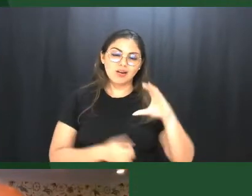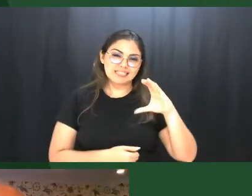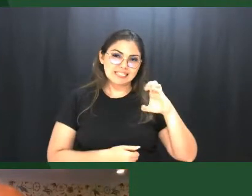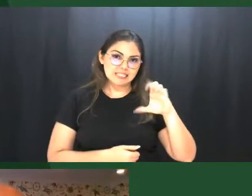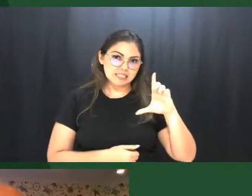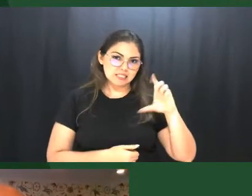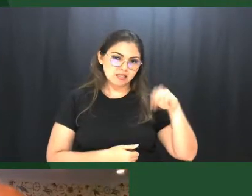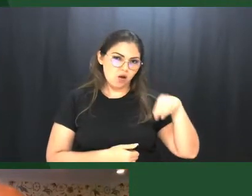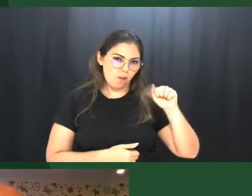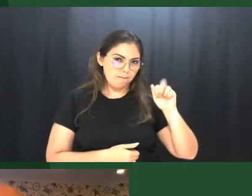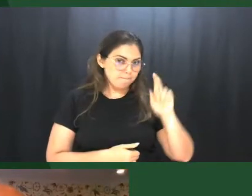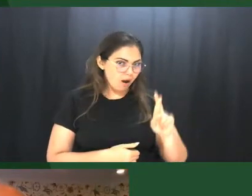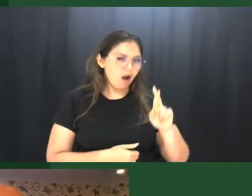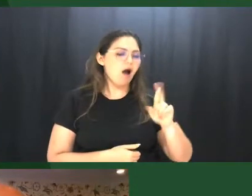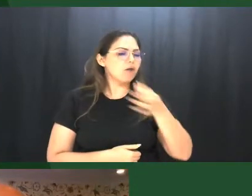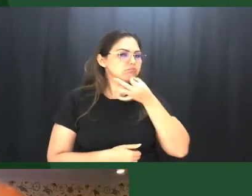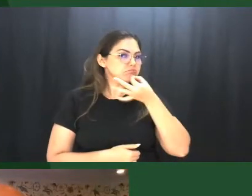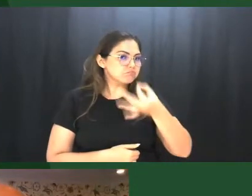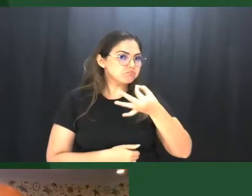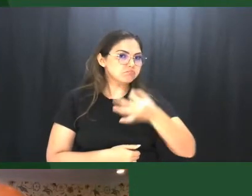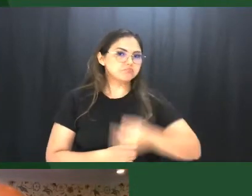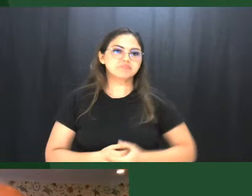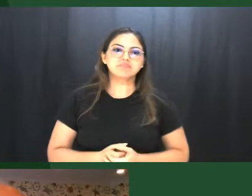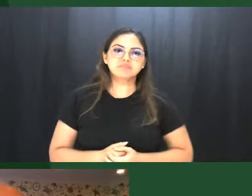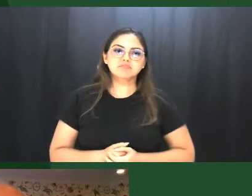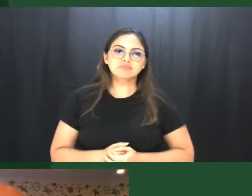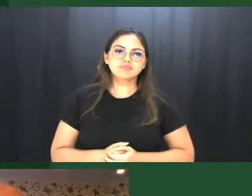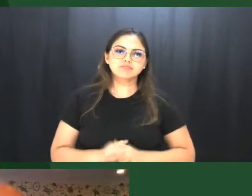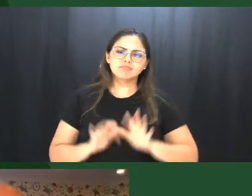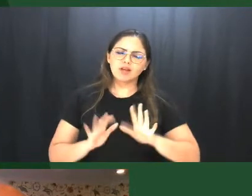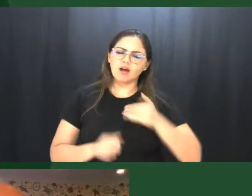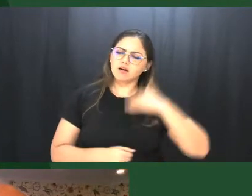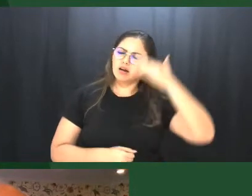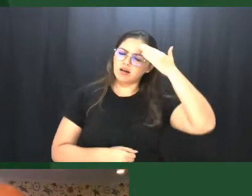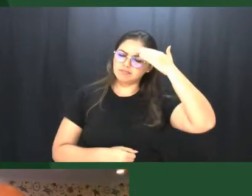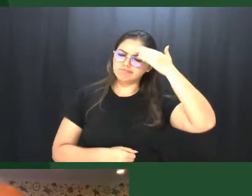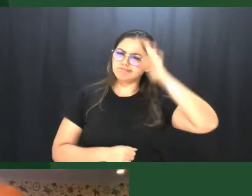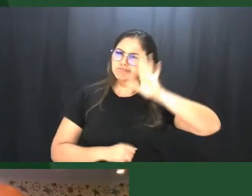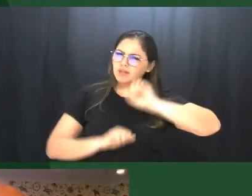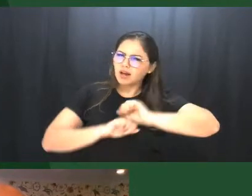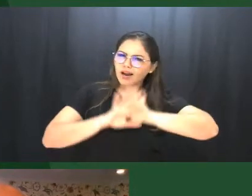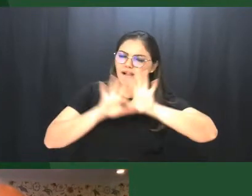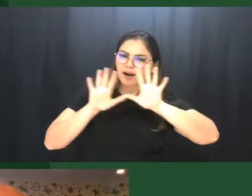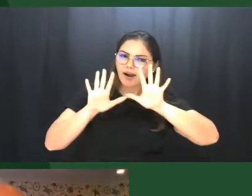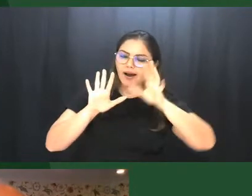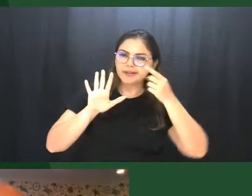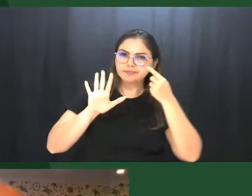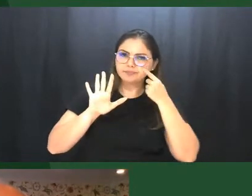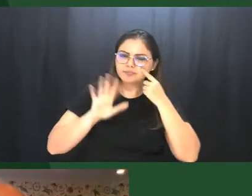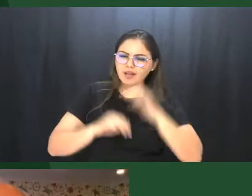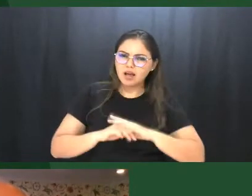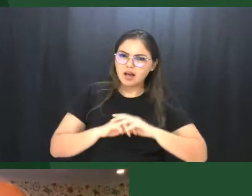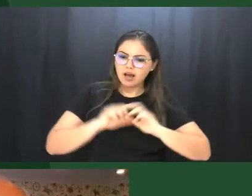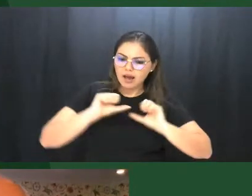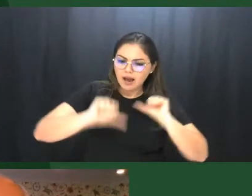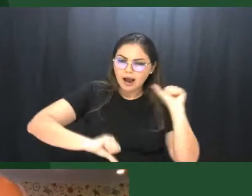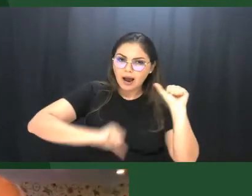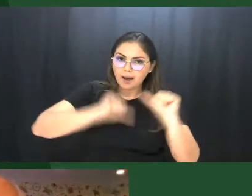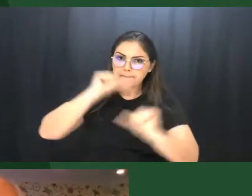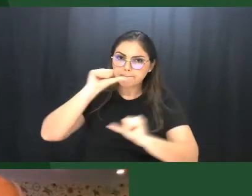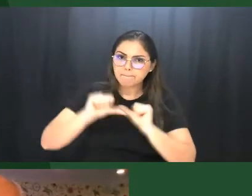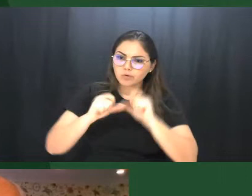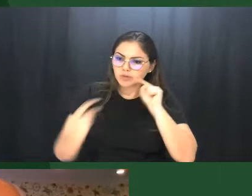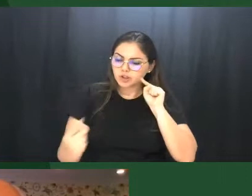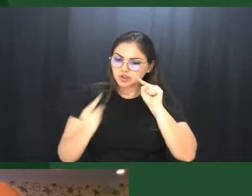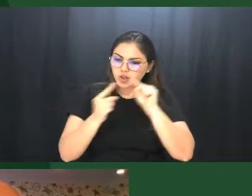If I understand correctly, approaches related to visualization plus machine learning, visual analytics, and